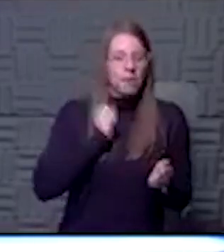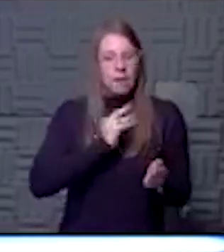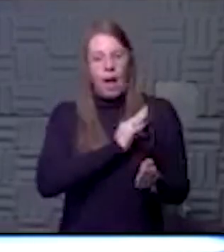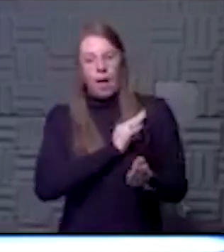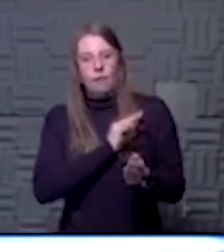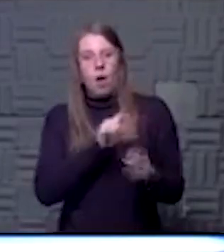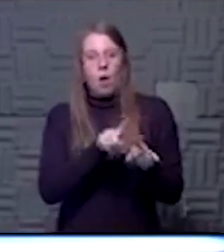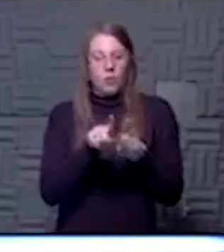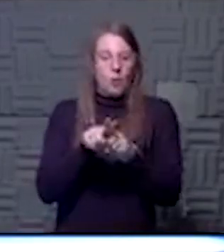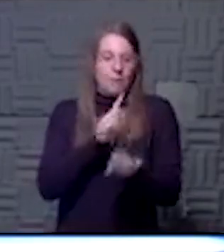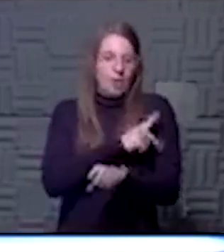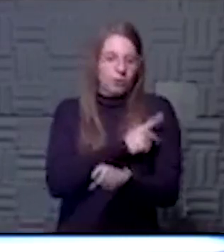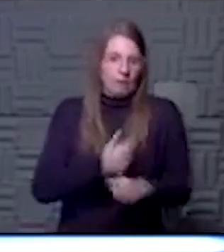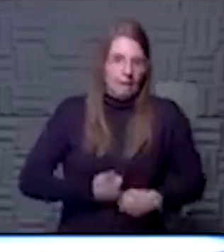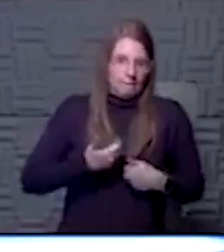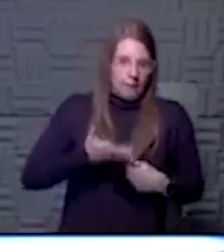residents.